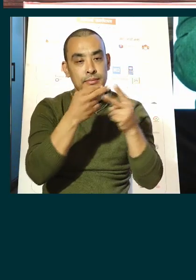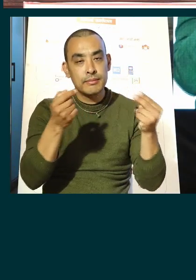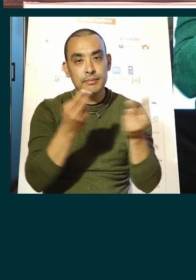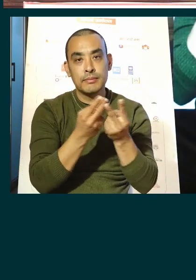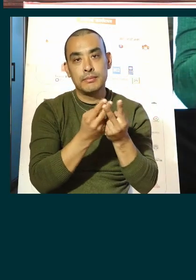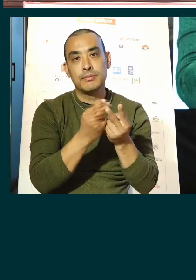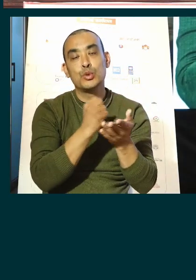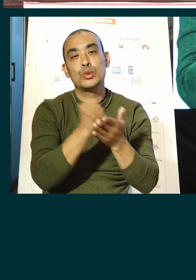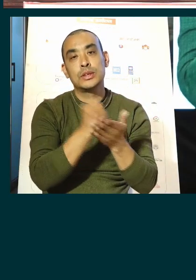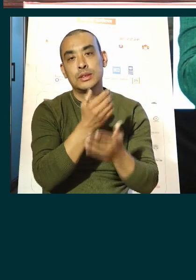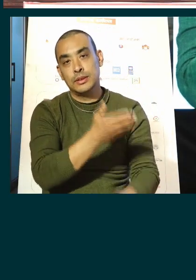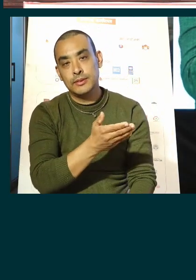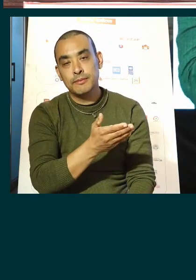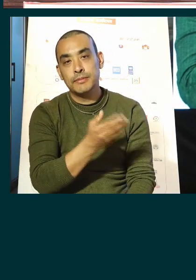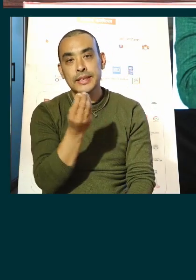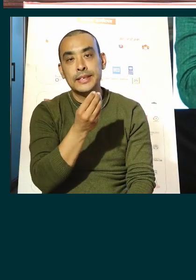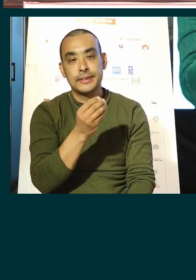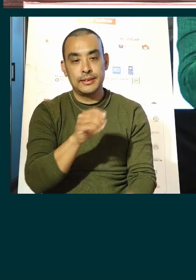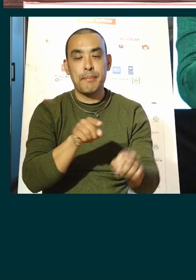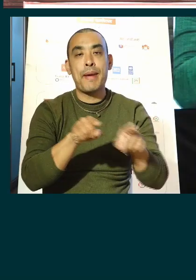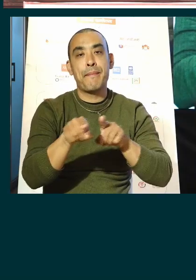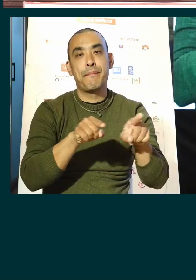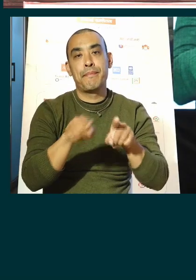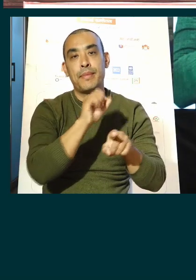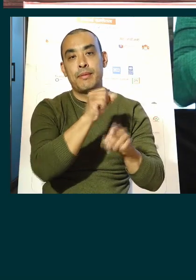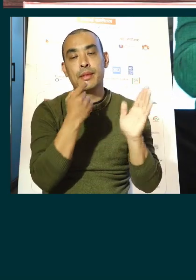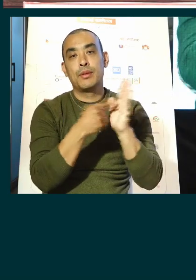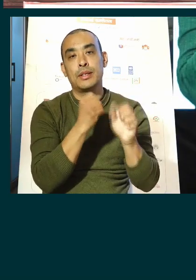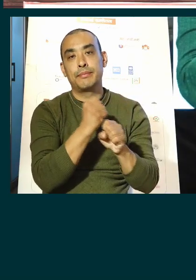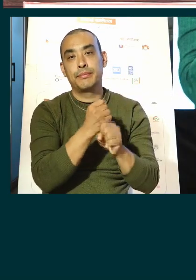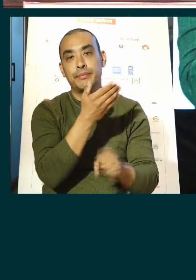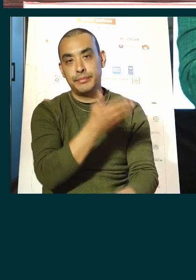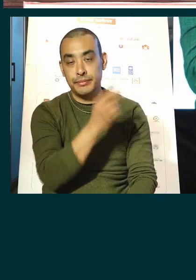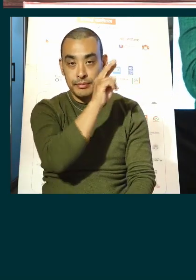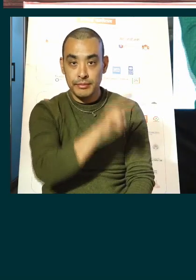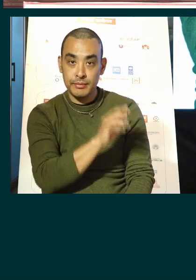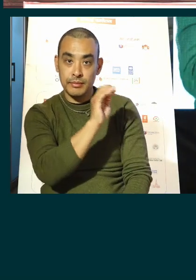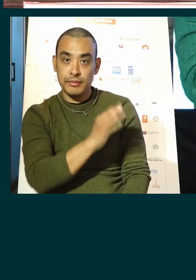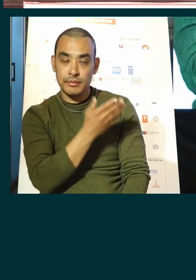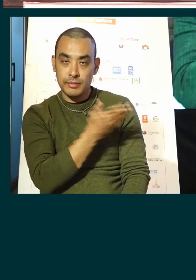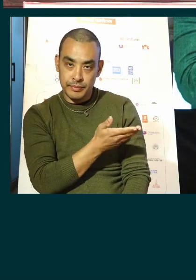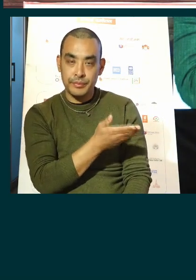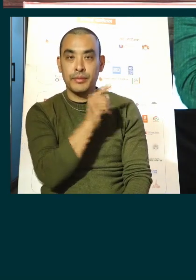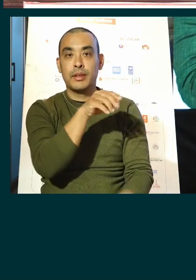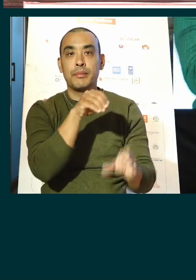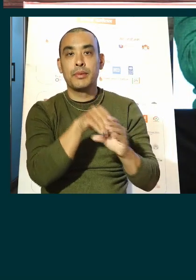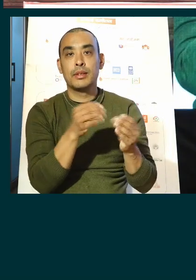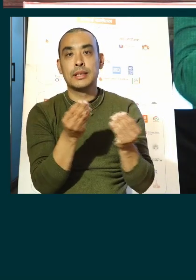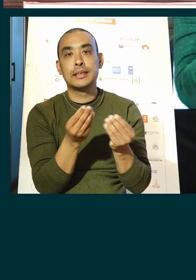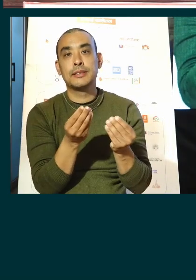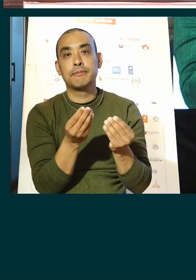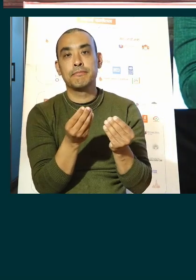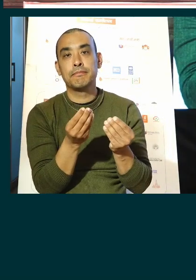and I'm trying to create a sort of map of visibility of menstruation. As you can see, there are some